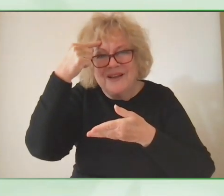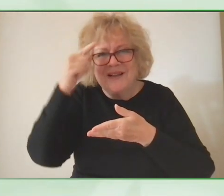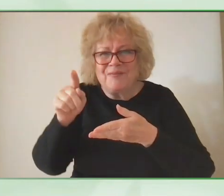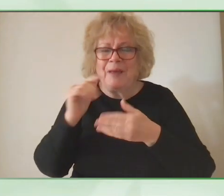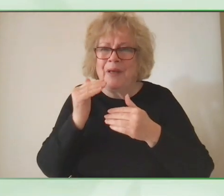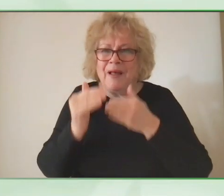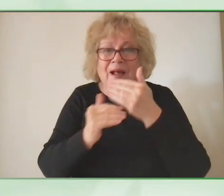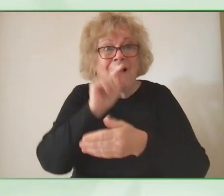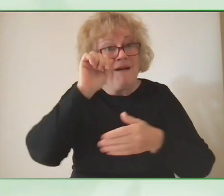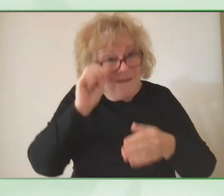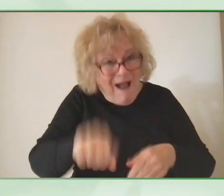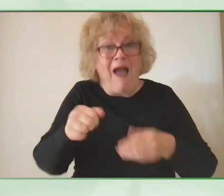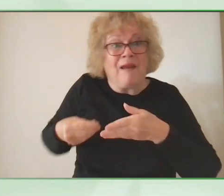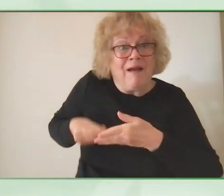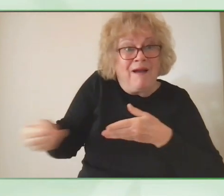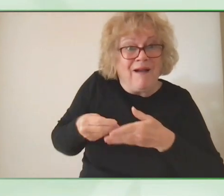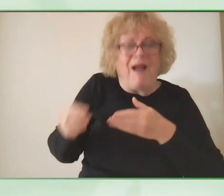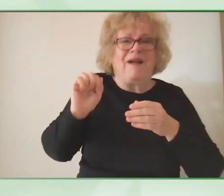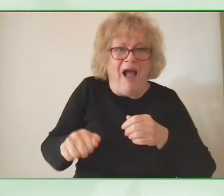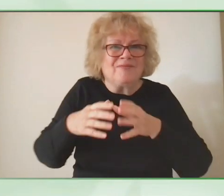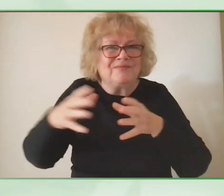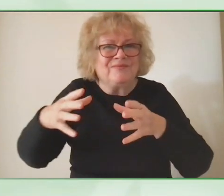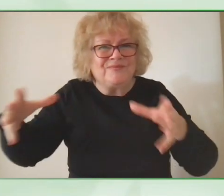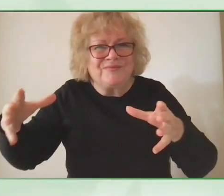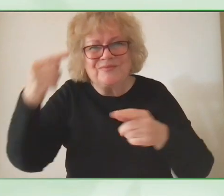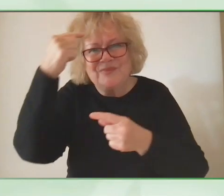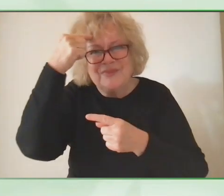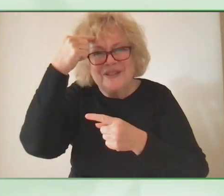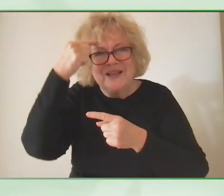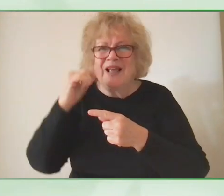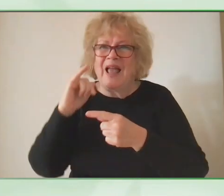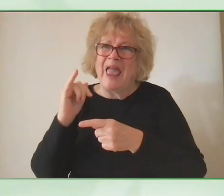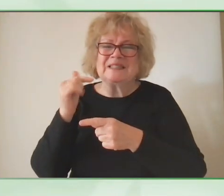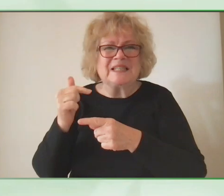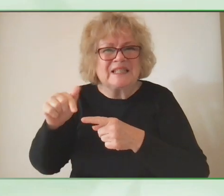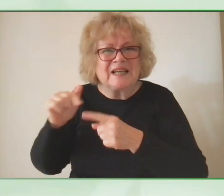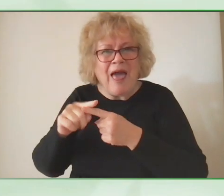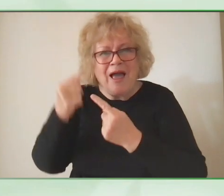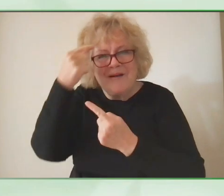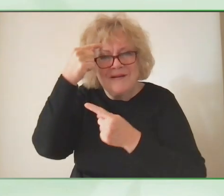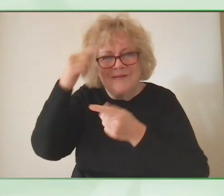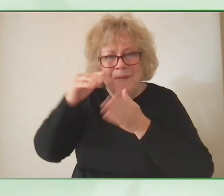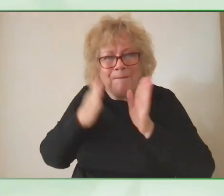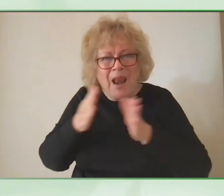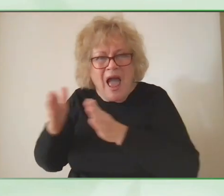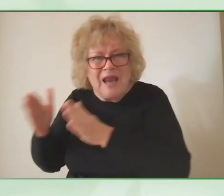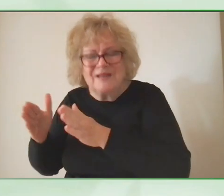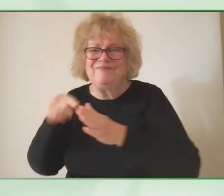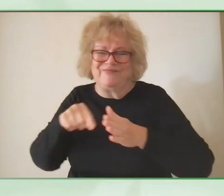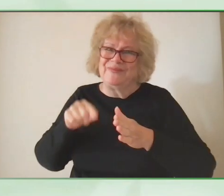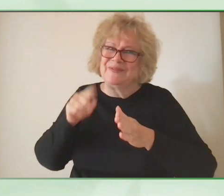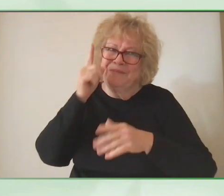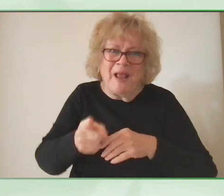approach. And when the top-down thinking and the bottom-up activity comes together, really that's where the magic is.